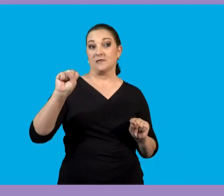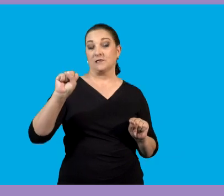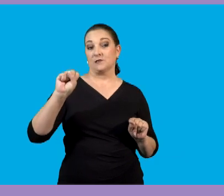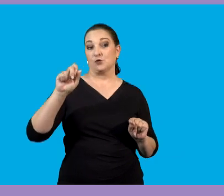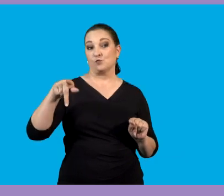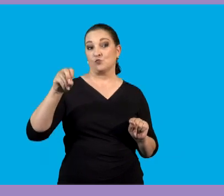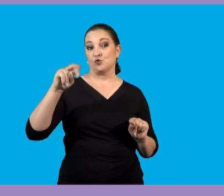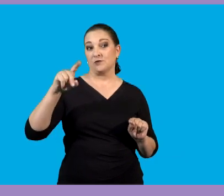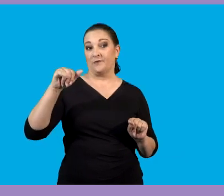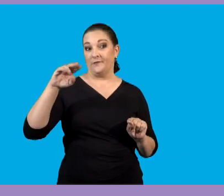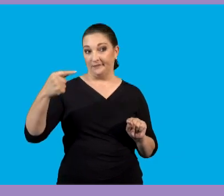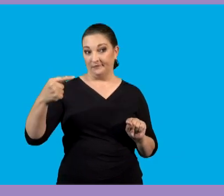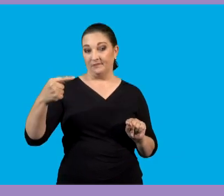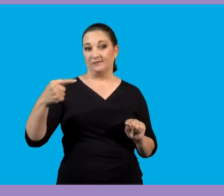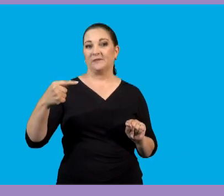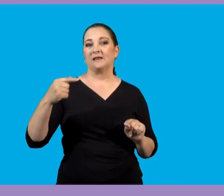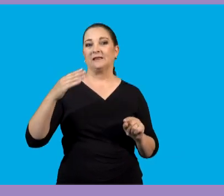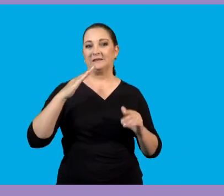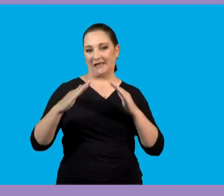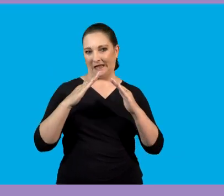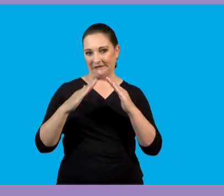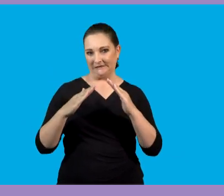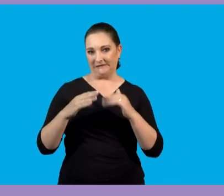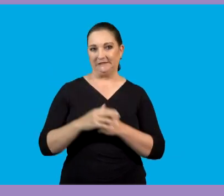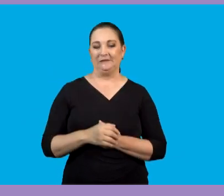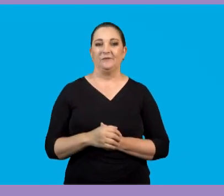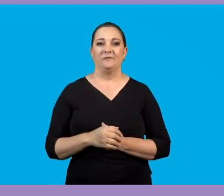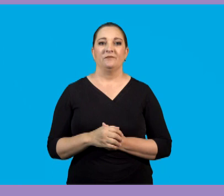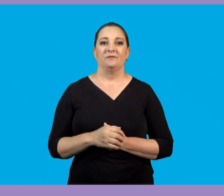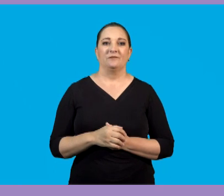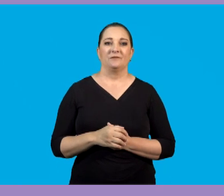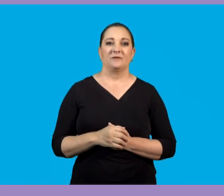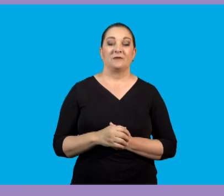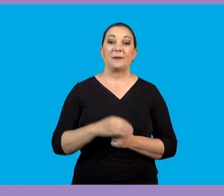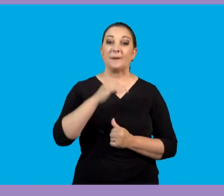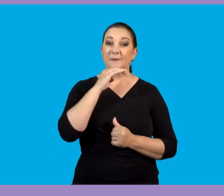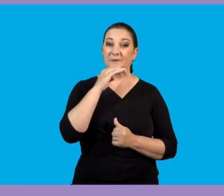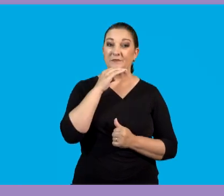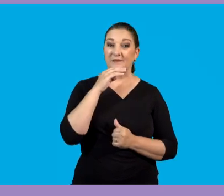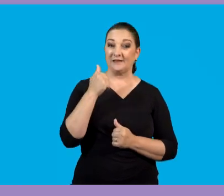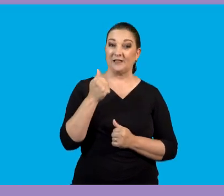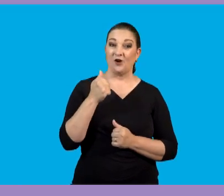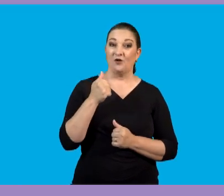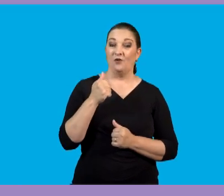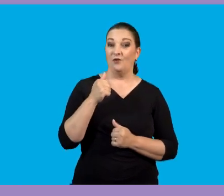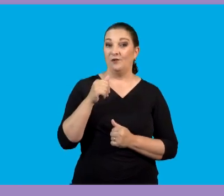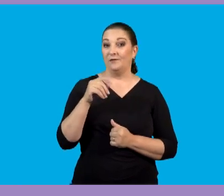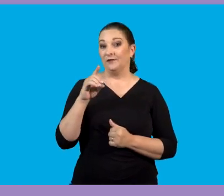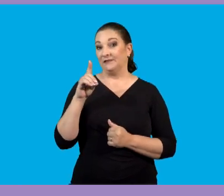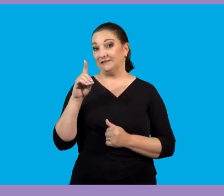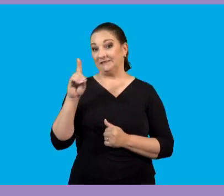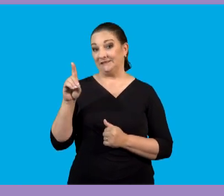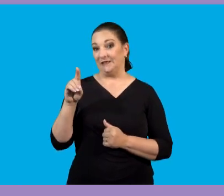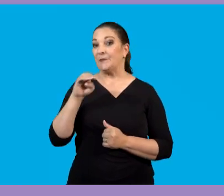that angle A is equals to angle D. So the corresponding side or the opposite side to angle D would